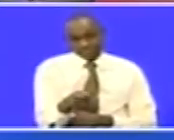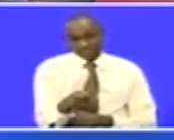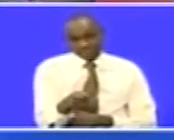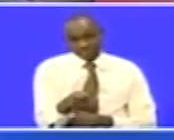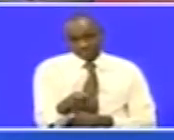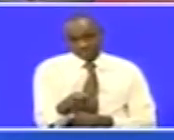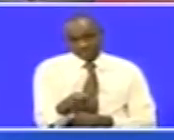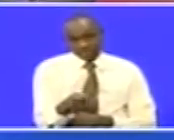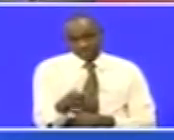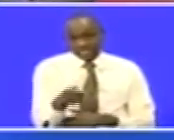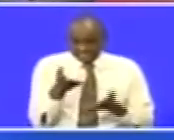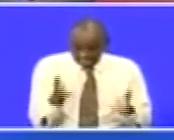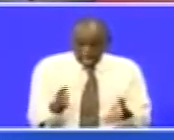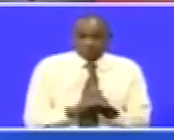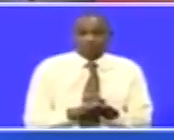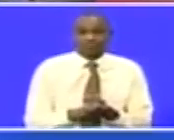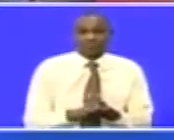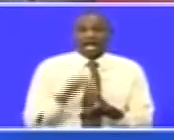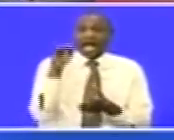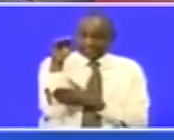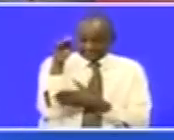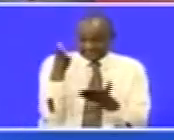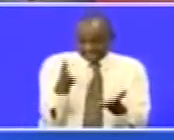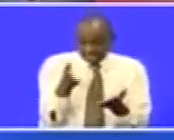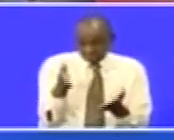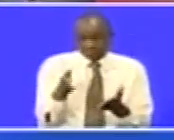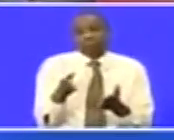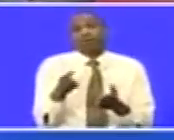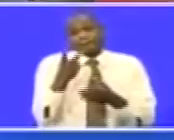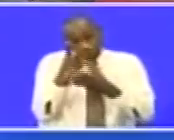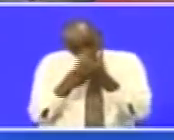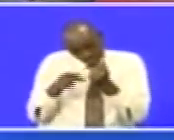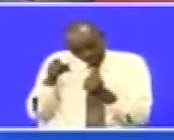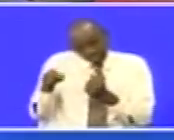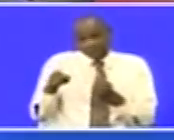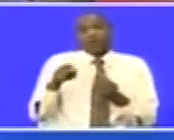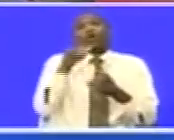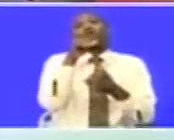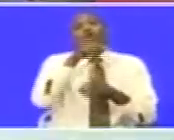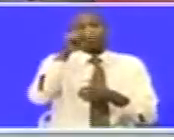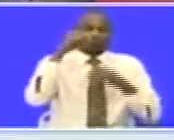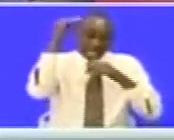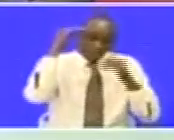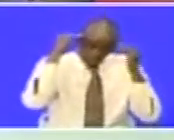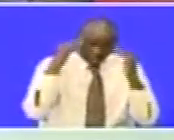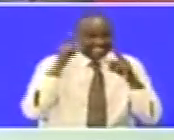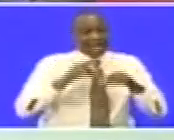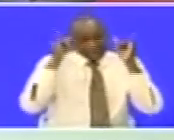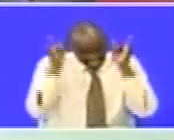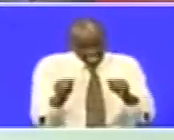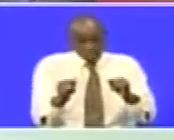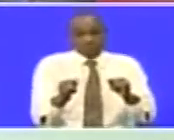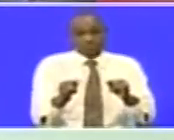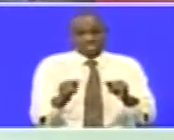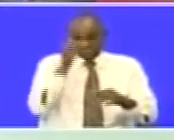speak, thrown out. And he's asked Kalpana Rawal and Philip Tunoi to appeal when the new Supreme Court bench